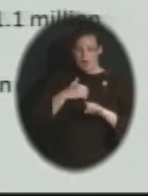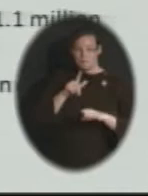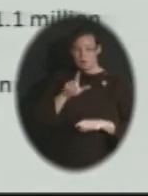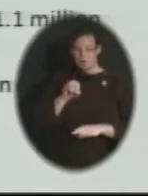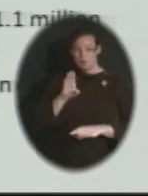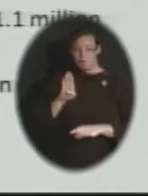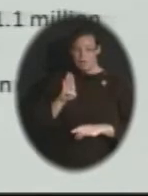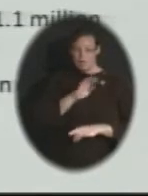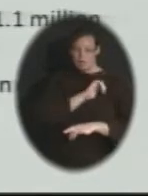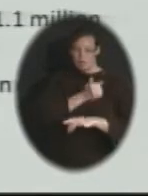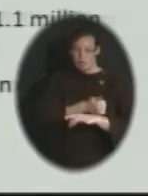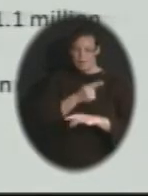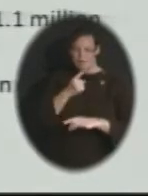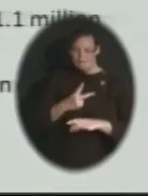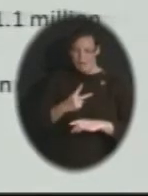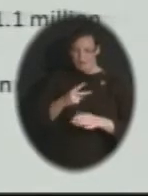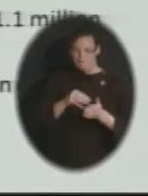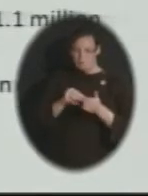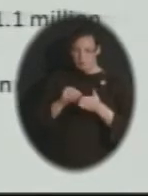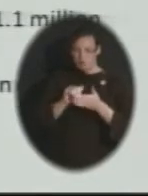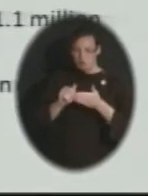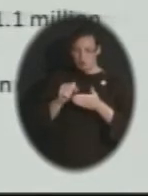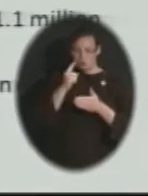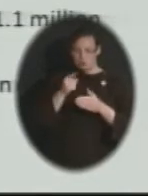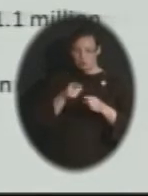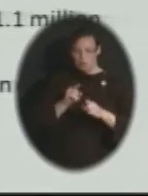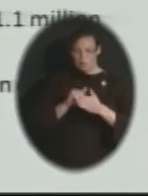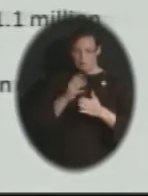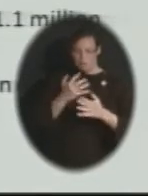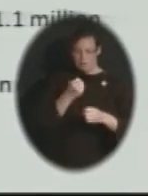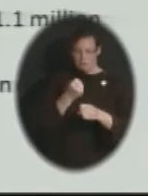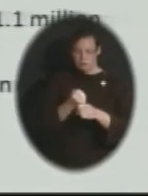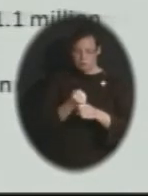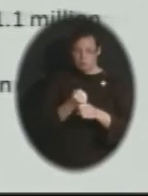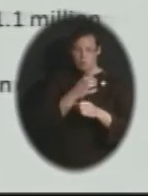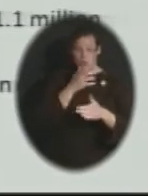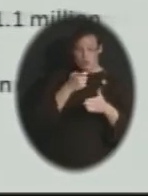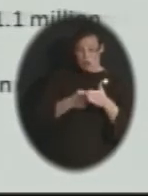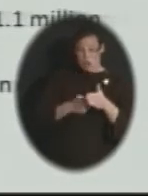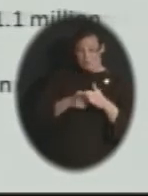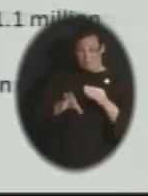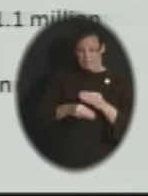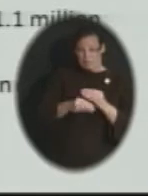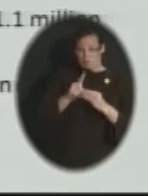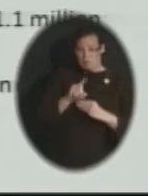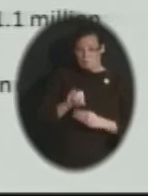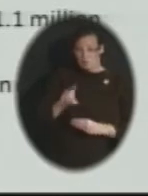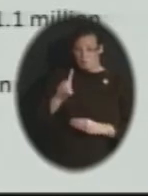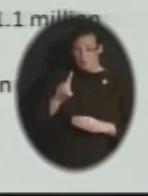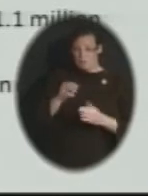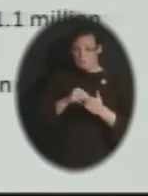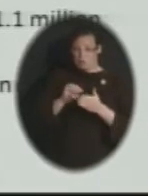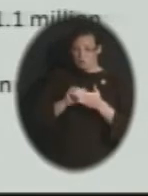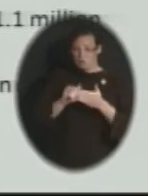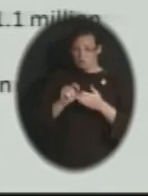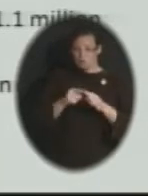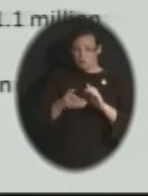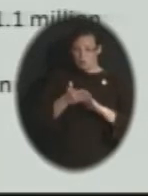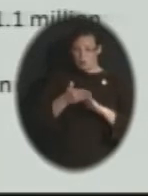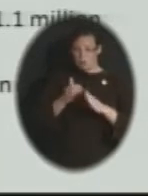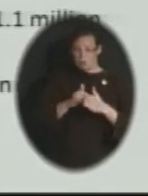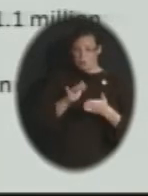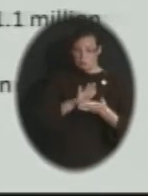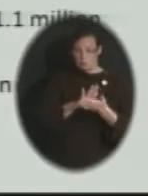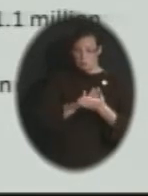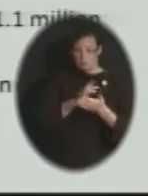about $500,000 during that 5-year period. It will cost us an additional $1.1 million to operate the